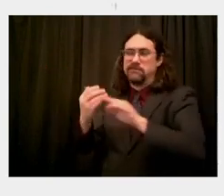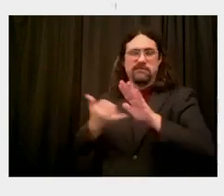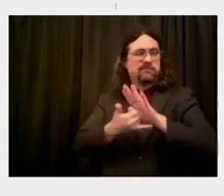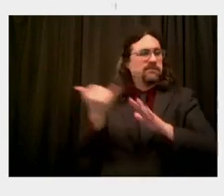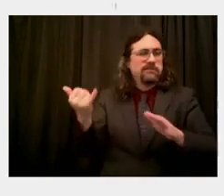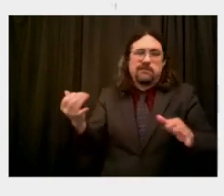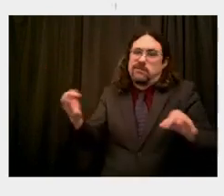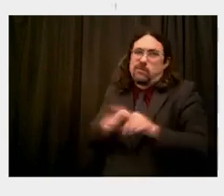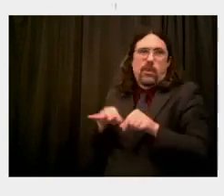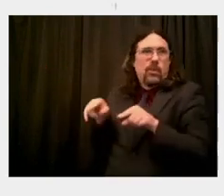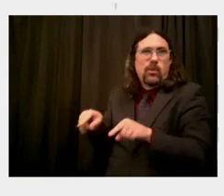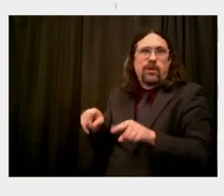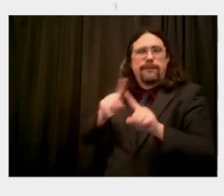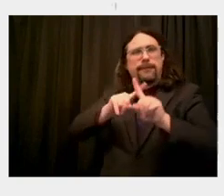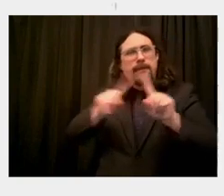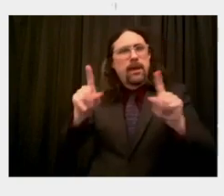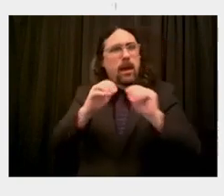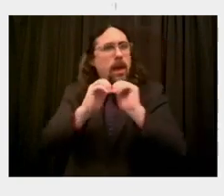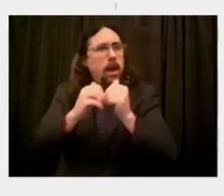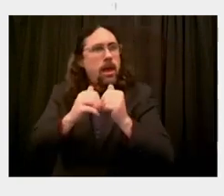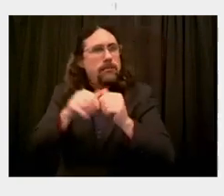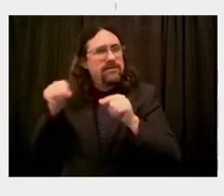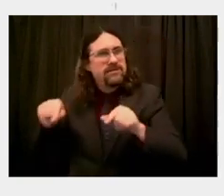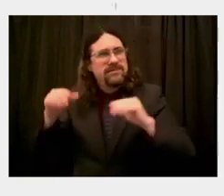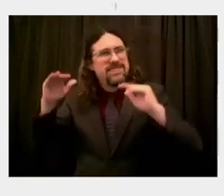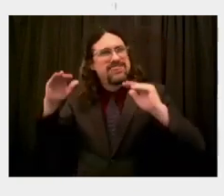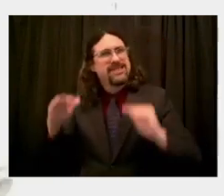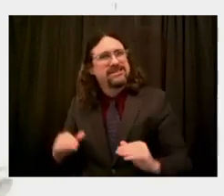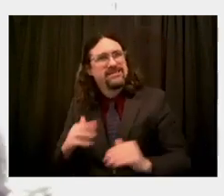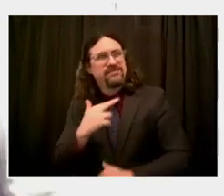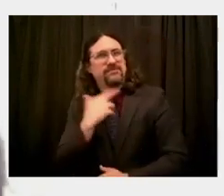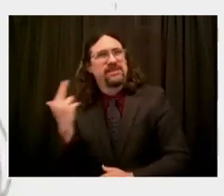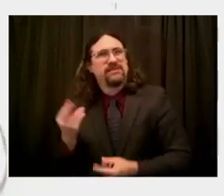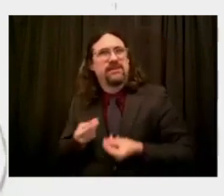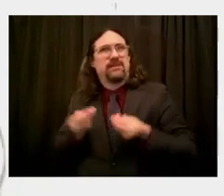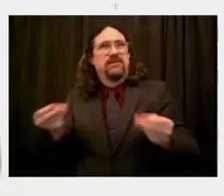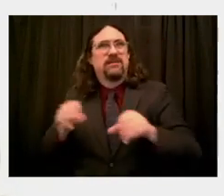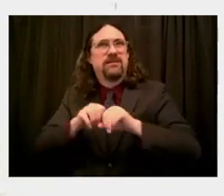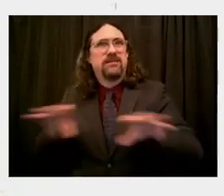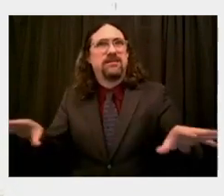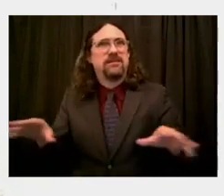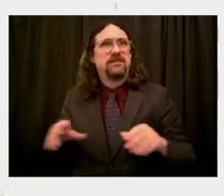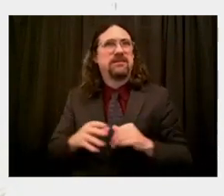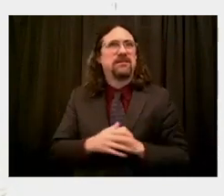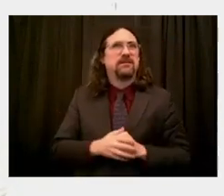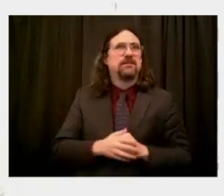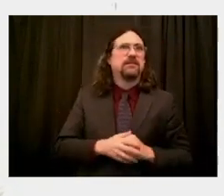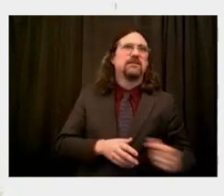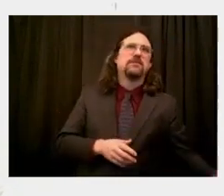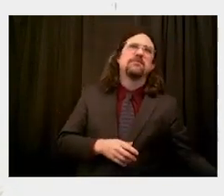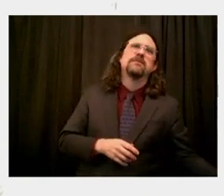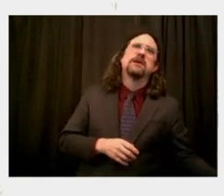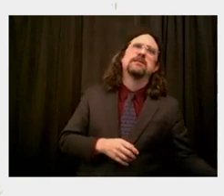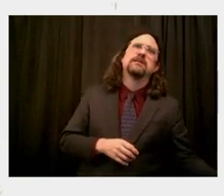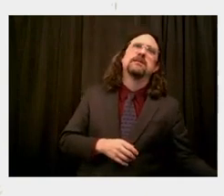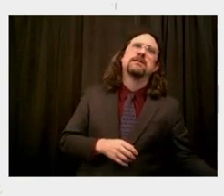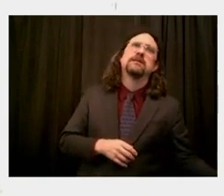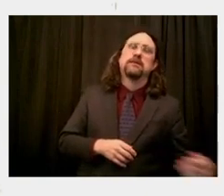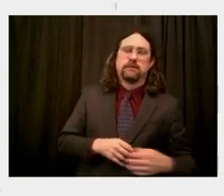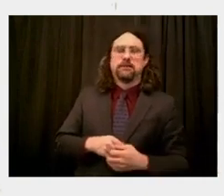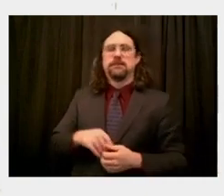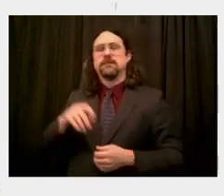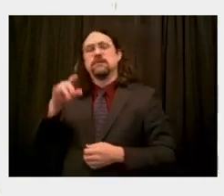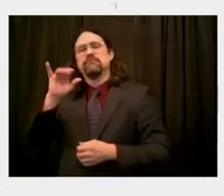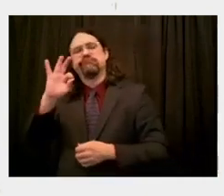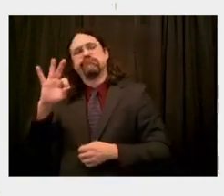Thank you very much, Doctor. Well, as I conclude, let me just say this. Many times we've talked about what